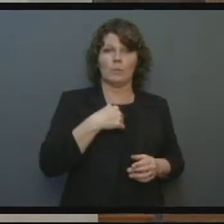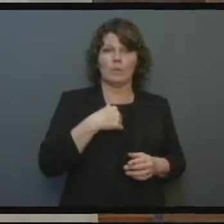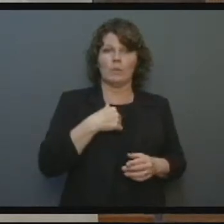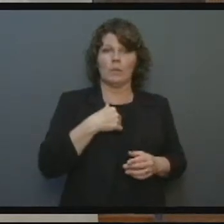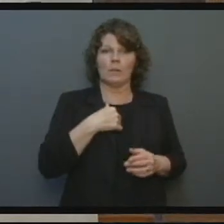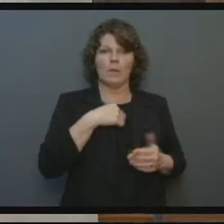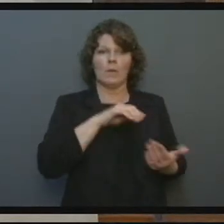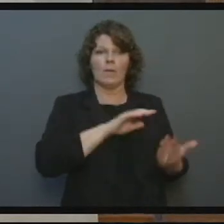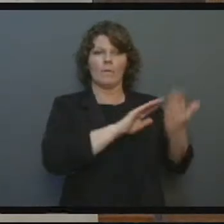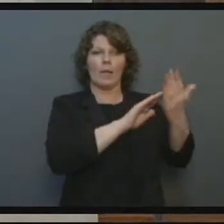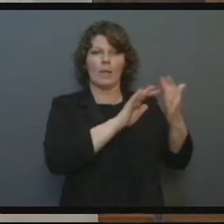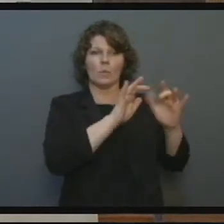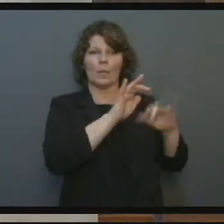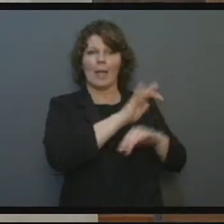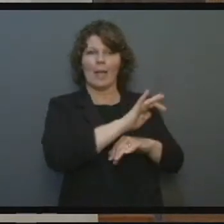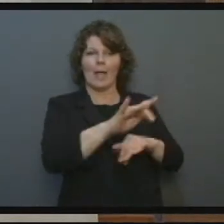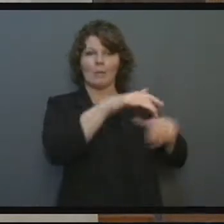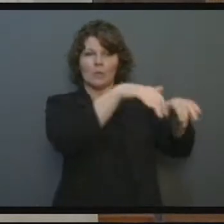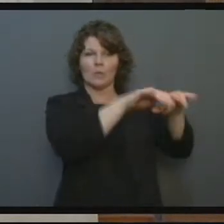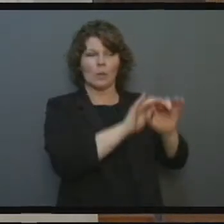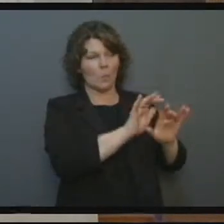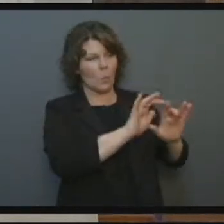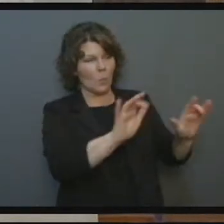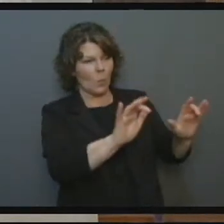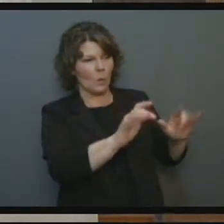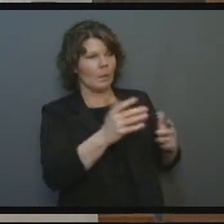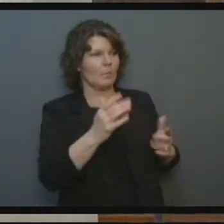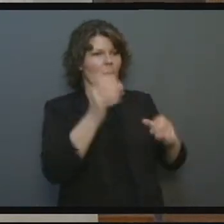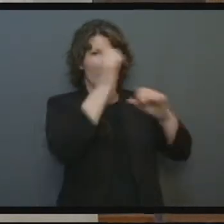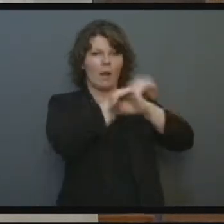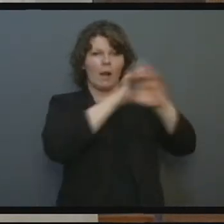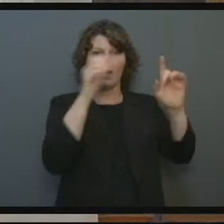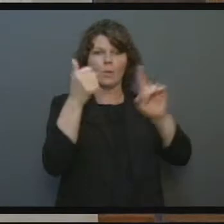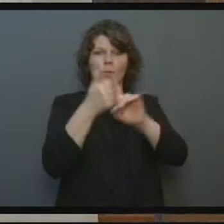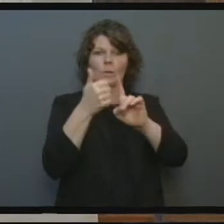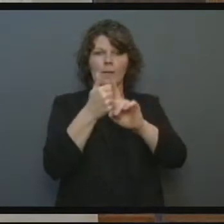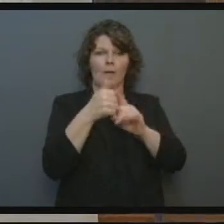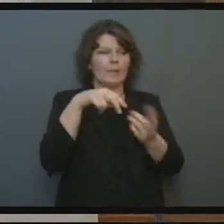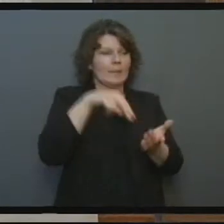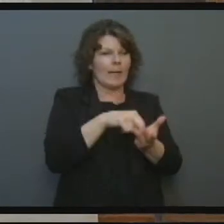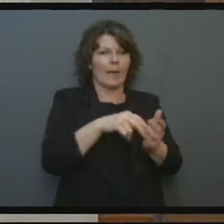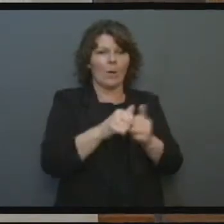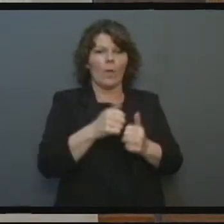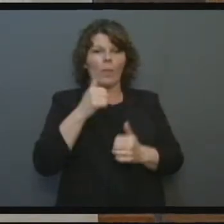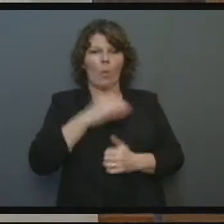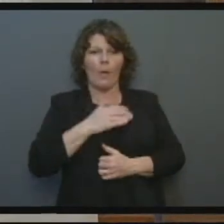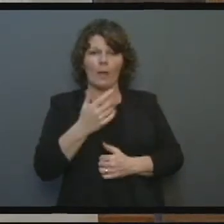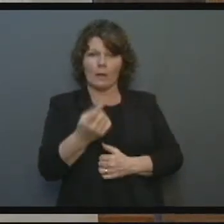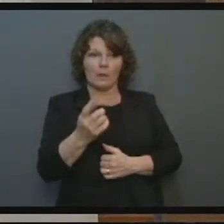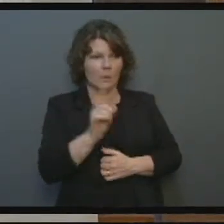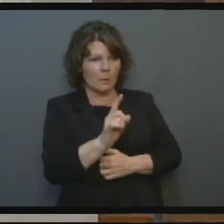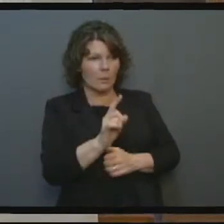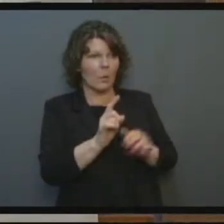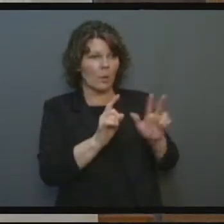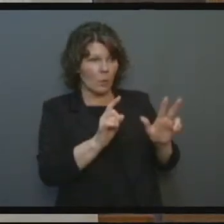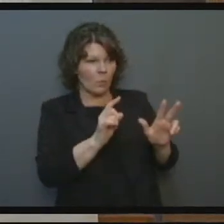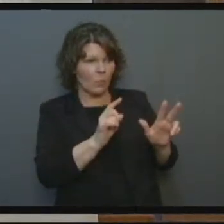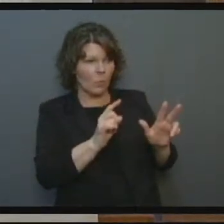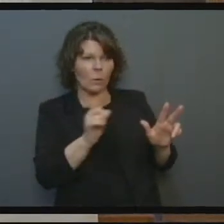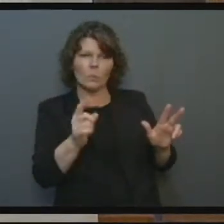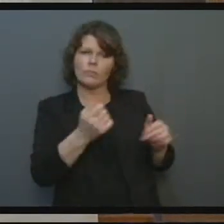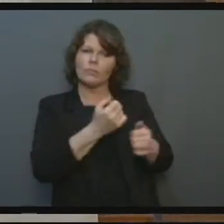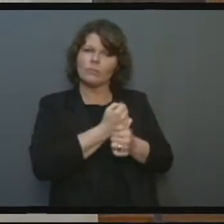tomb. Maybe you can picture yourself standing there with the women. Perhaps you too come to this place with a deep love for